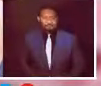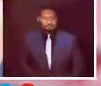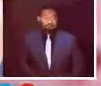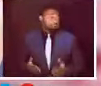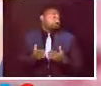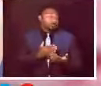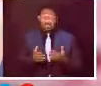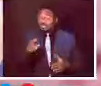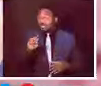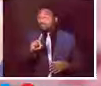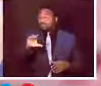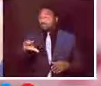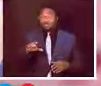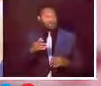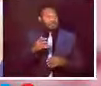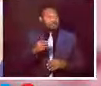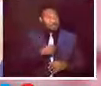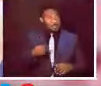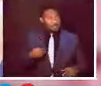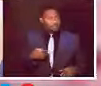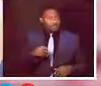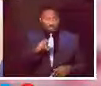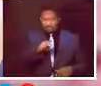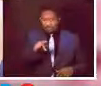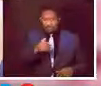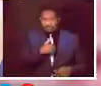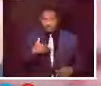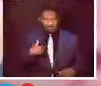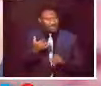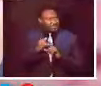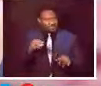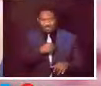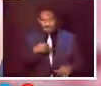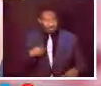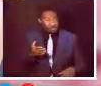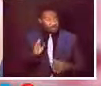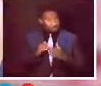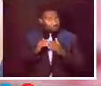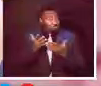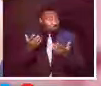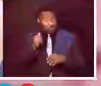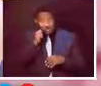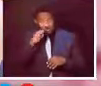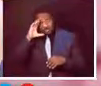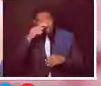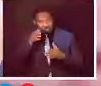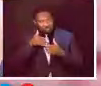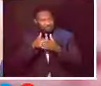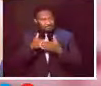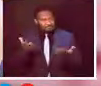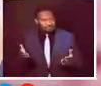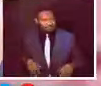be an MPP, an NDC, an independent member, but he leads or she leads. Then the